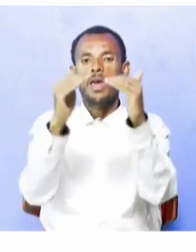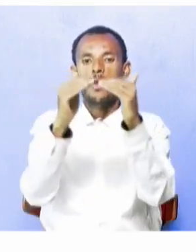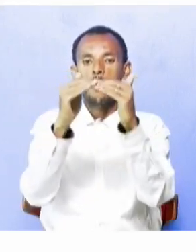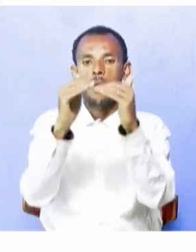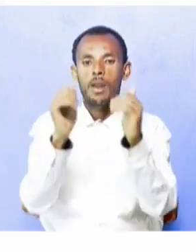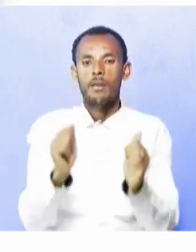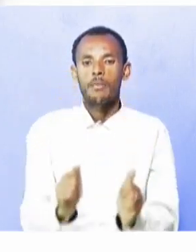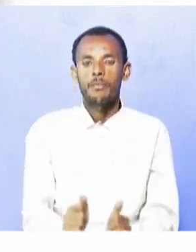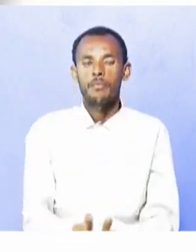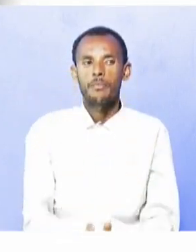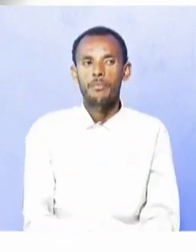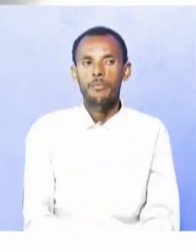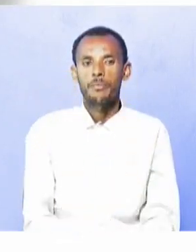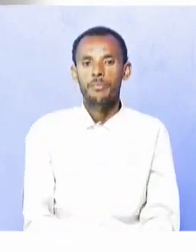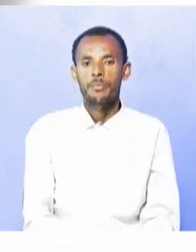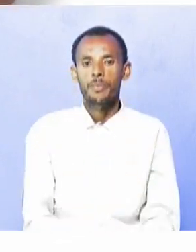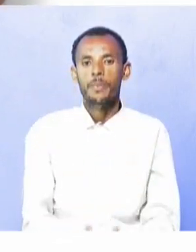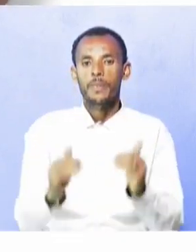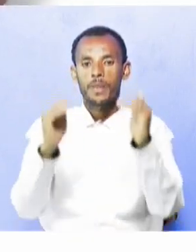equals